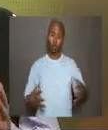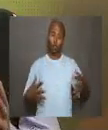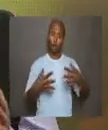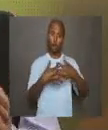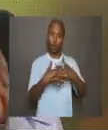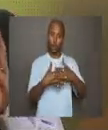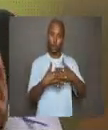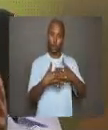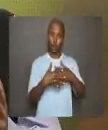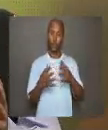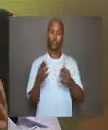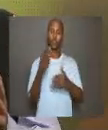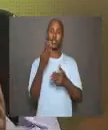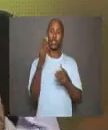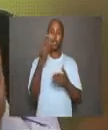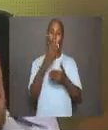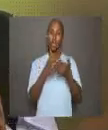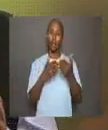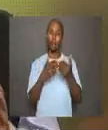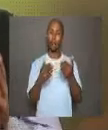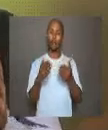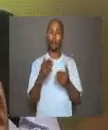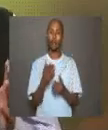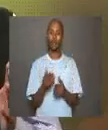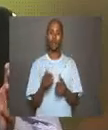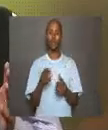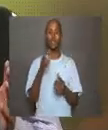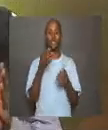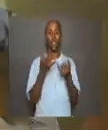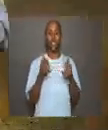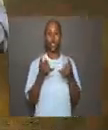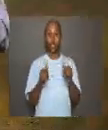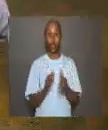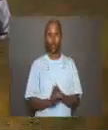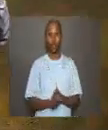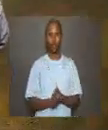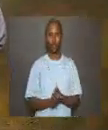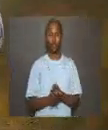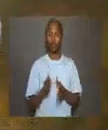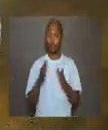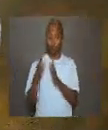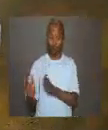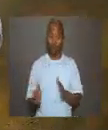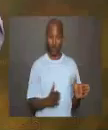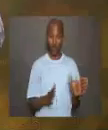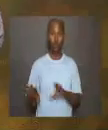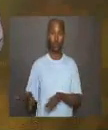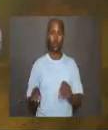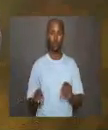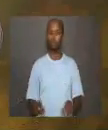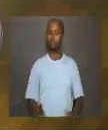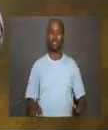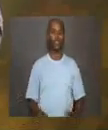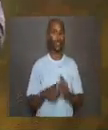them into sums of partial fractions. If you are ready, students, we will